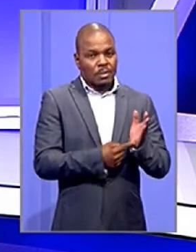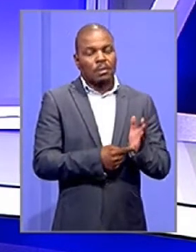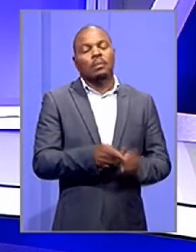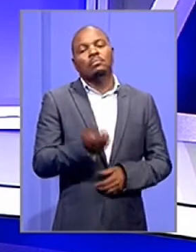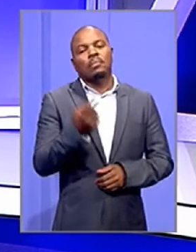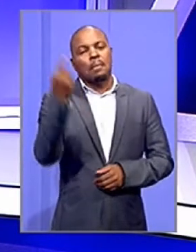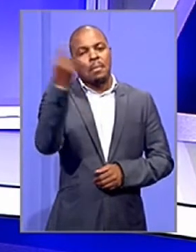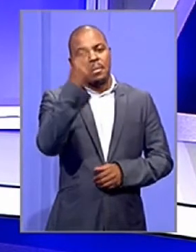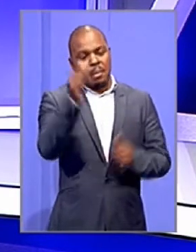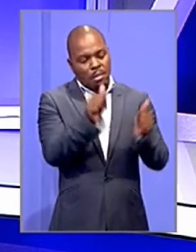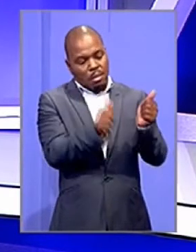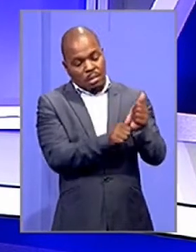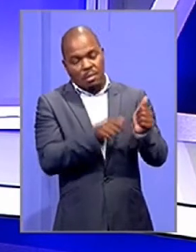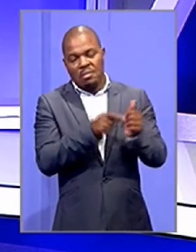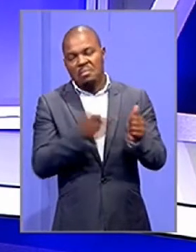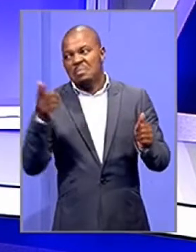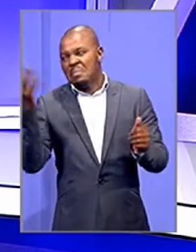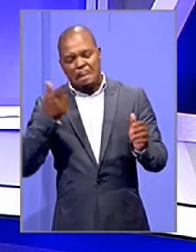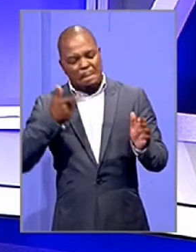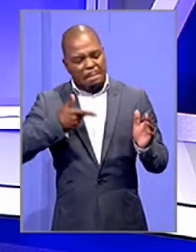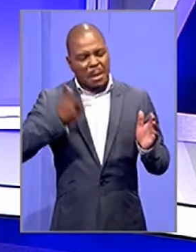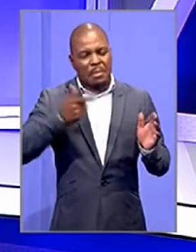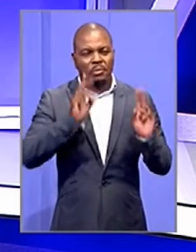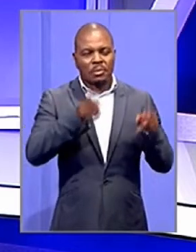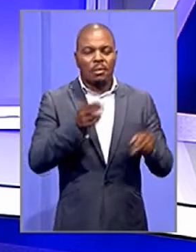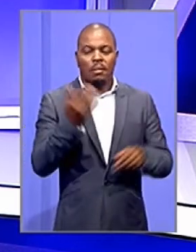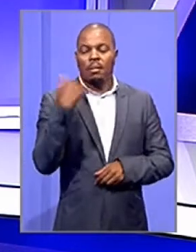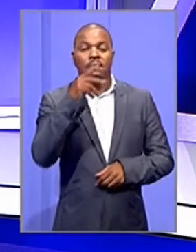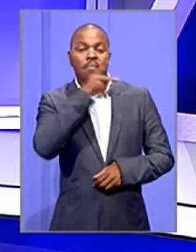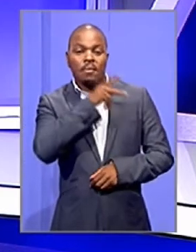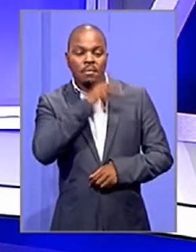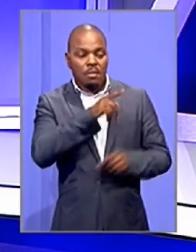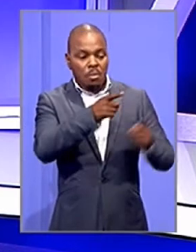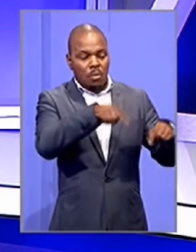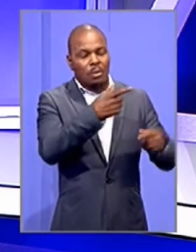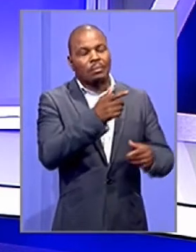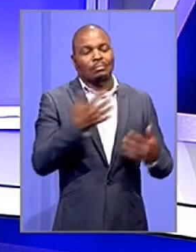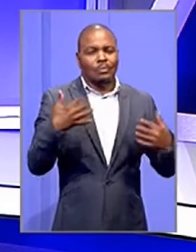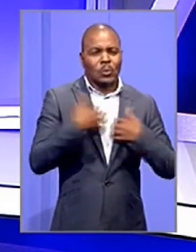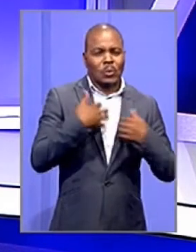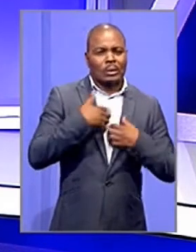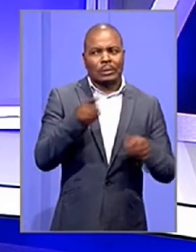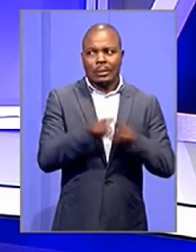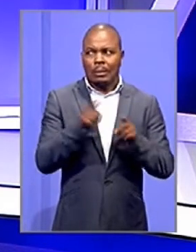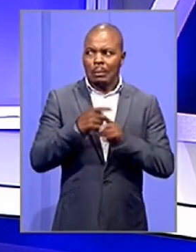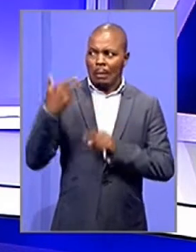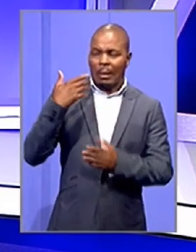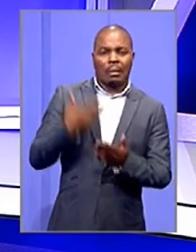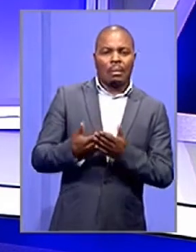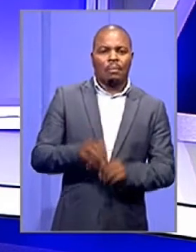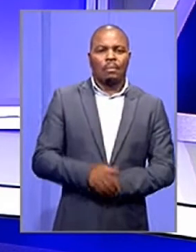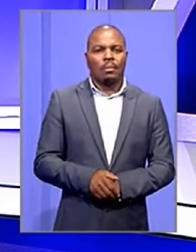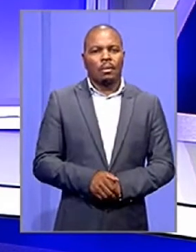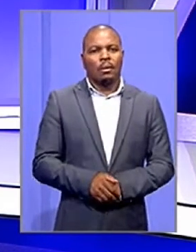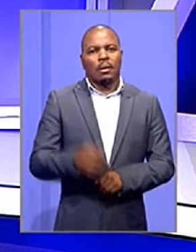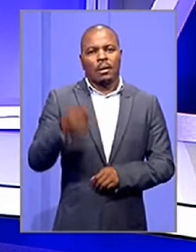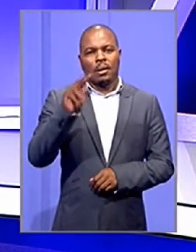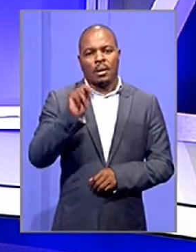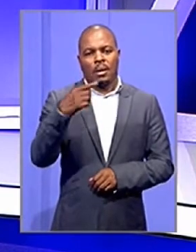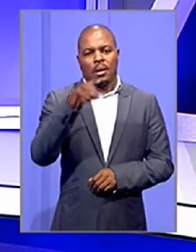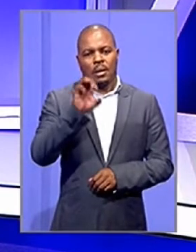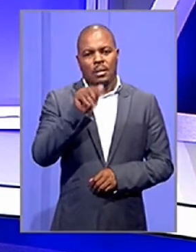wa sekolo a thuntshitswego le go bolawa ka labohlano ba re ba tshogela maphelo a bona. Thembisi le Ngetane